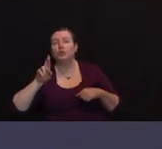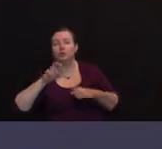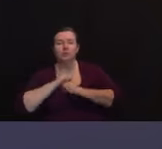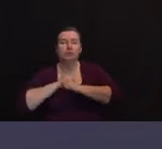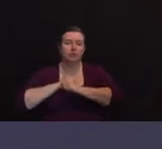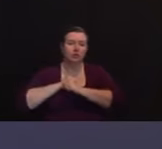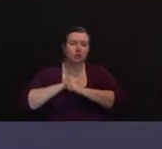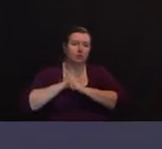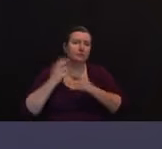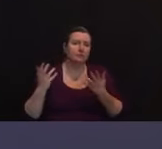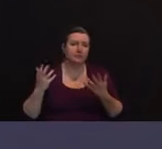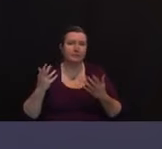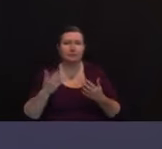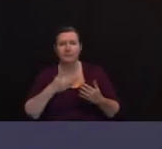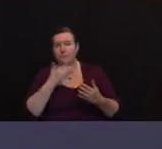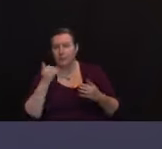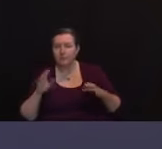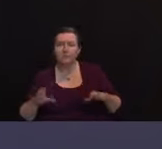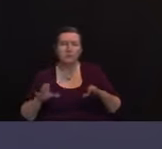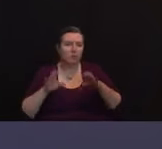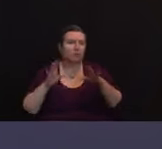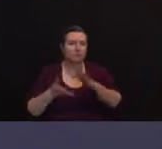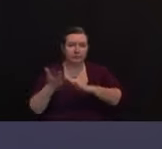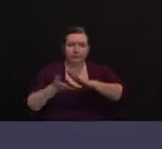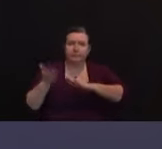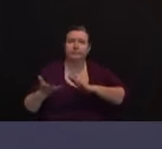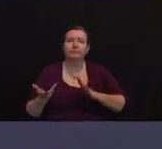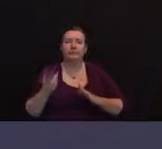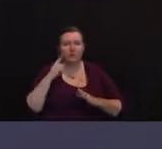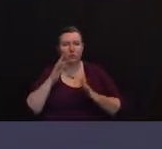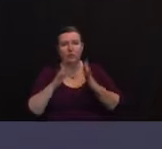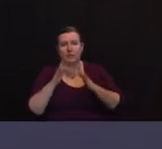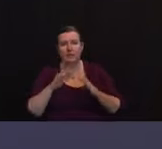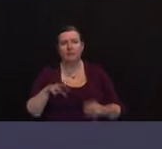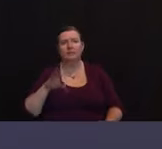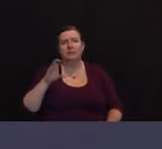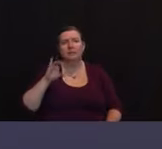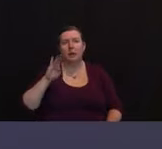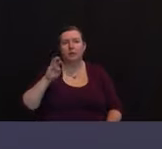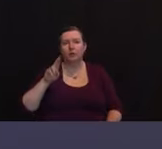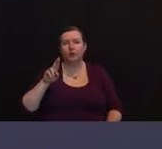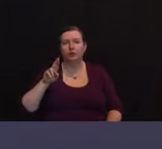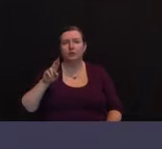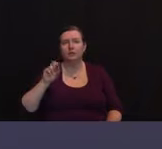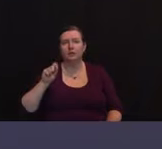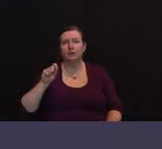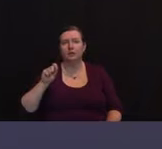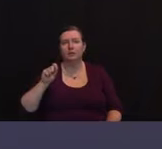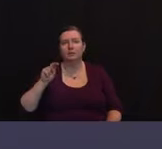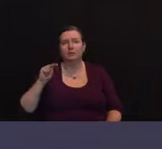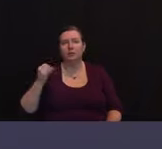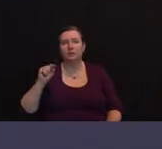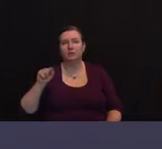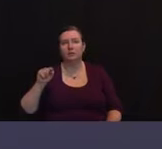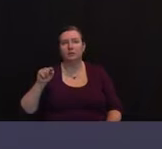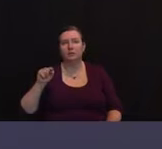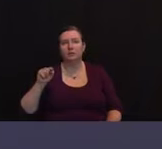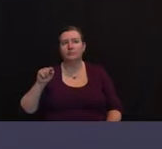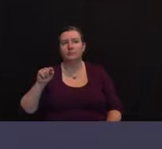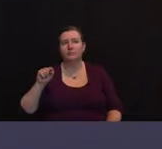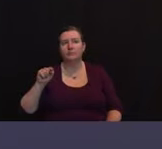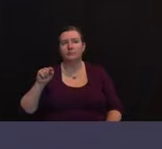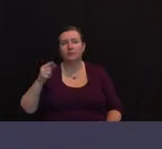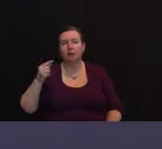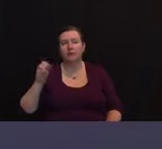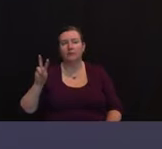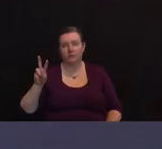encourage you to go to our website at cyber.nj.gov. And again, that's one of our core mission areas at Homeland Security, is making sure both the private sector, the public